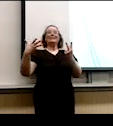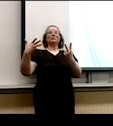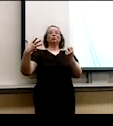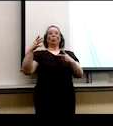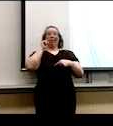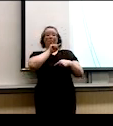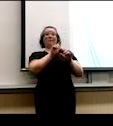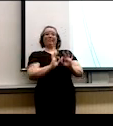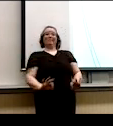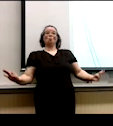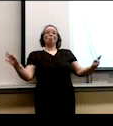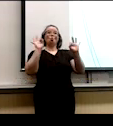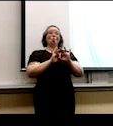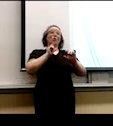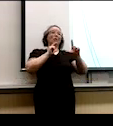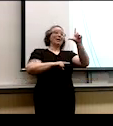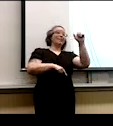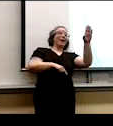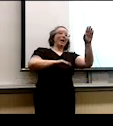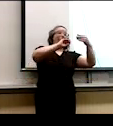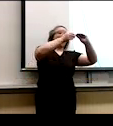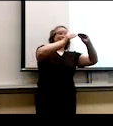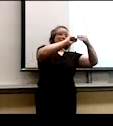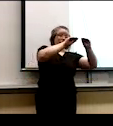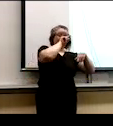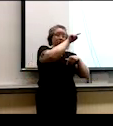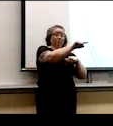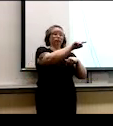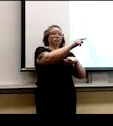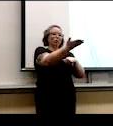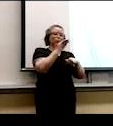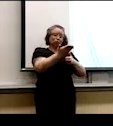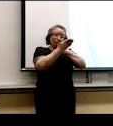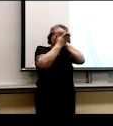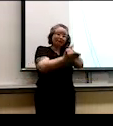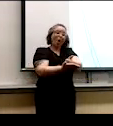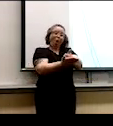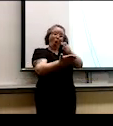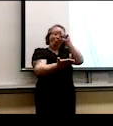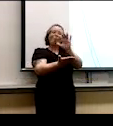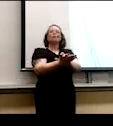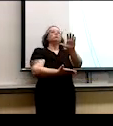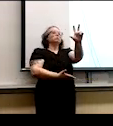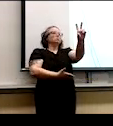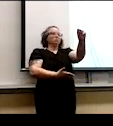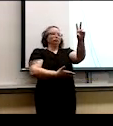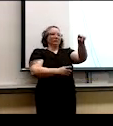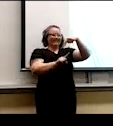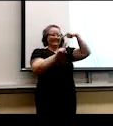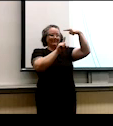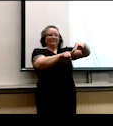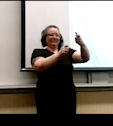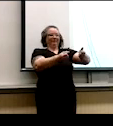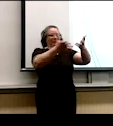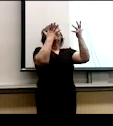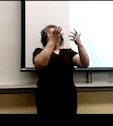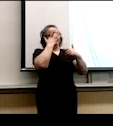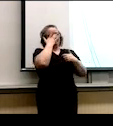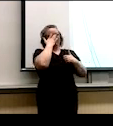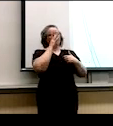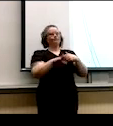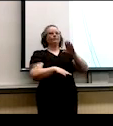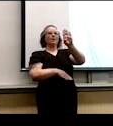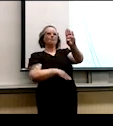There's subclinical changes if the level is less than 300 picomoles per liter. Homocysteine will be elevated, methylmalonic acid will be elevated.